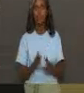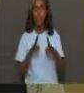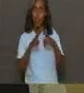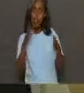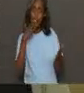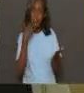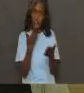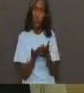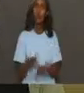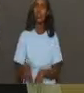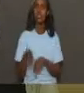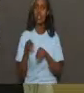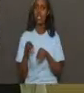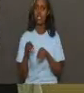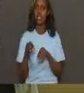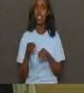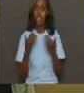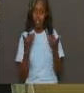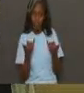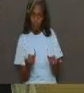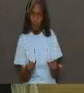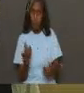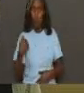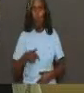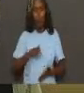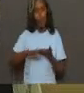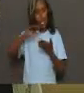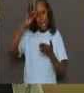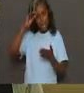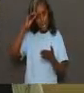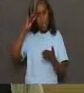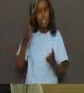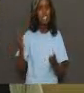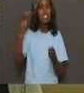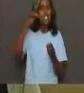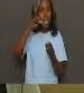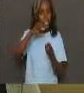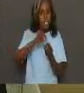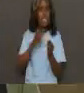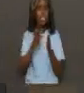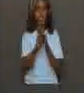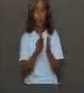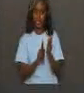Very good, students. Now we will learn the addition principle.